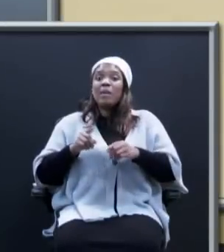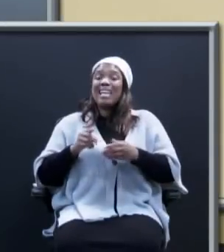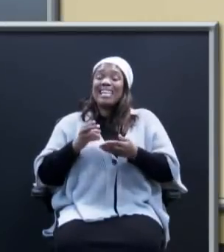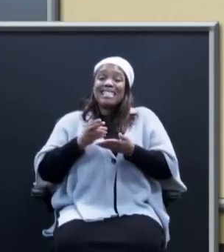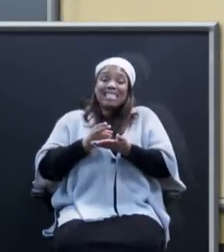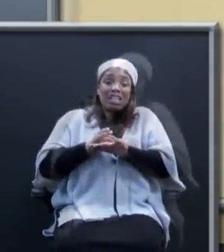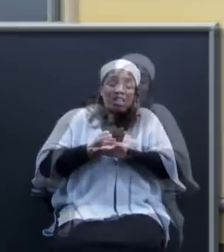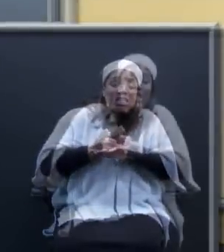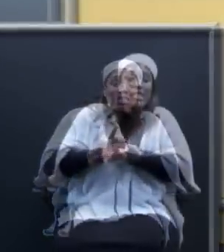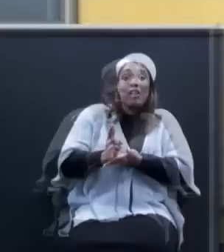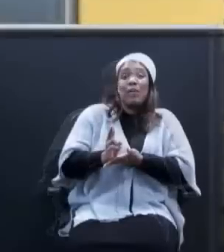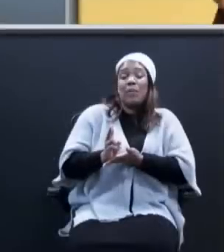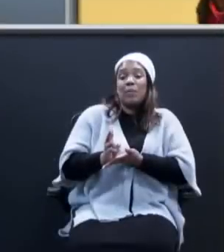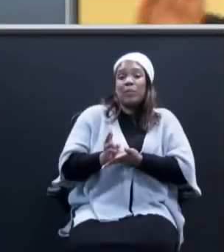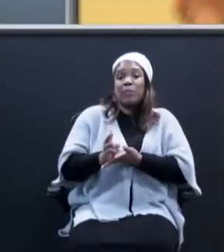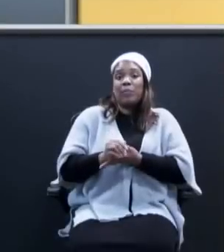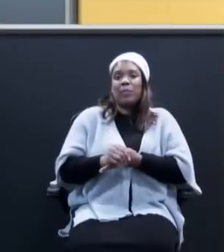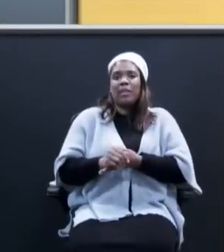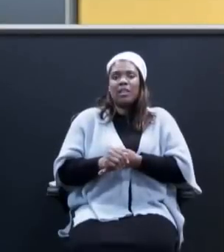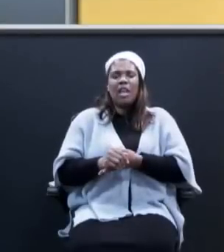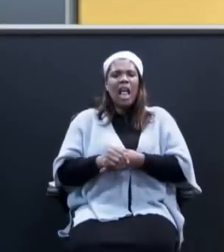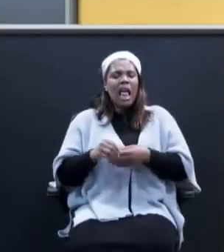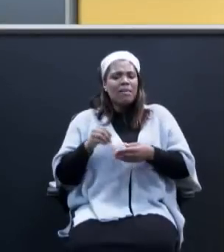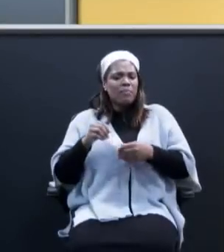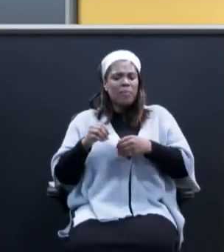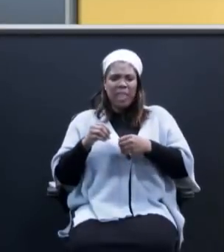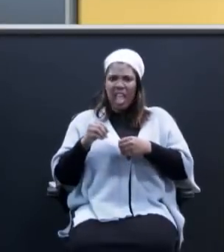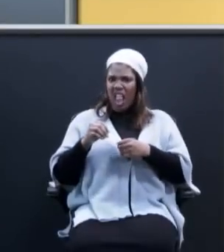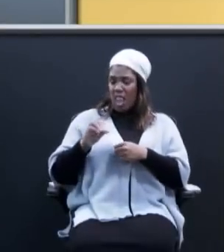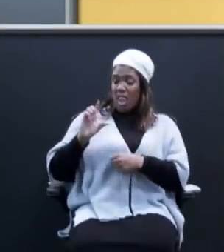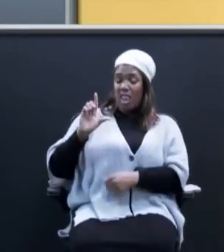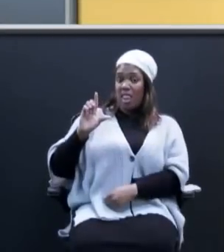See, leavening represents sin, sisters and brothers.